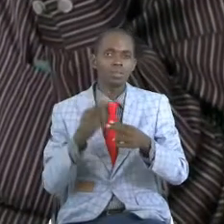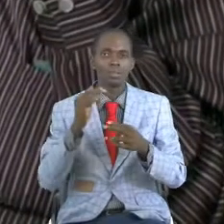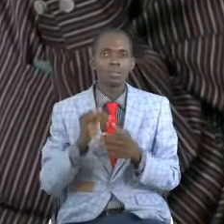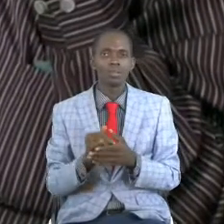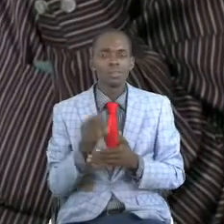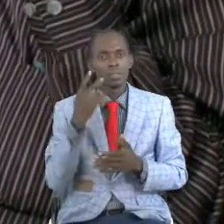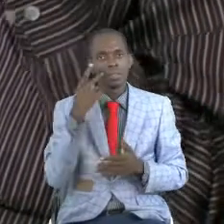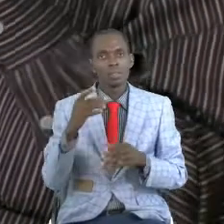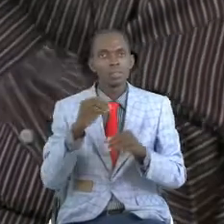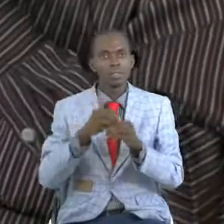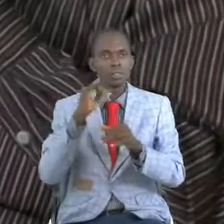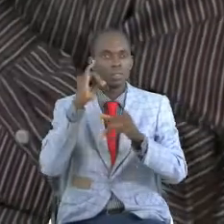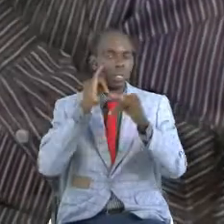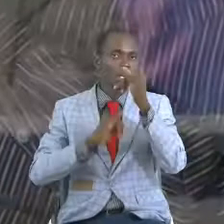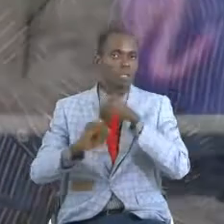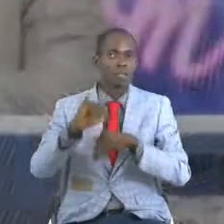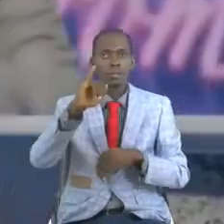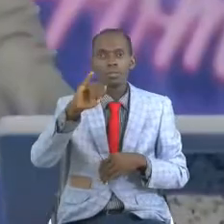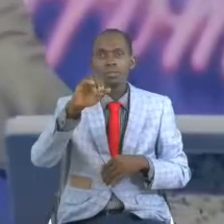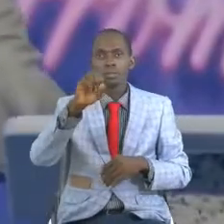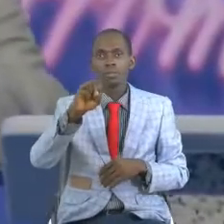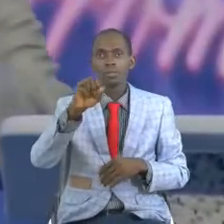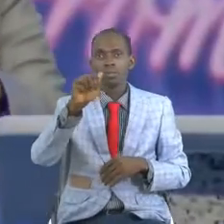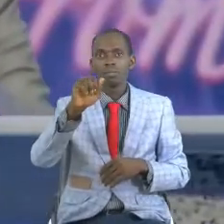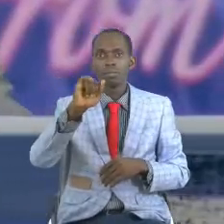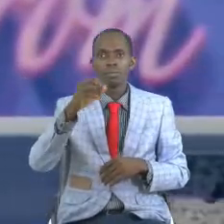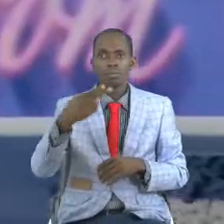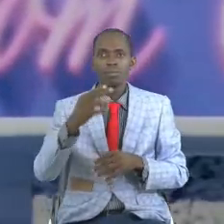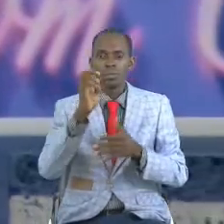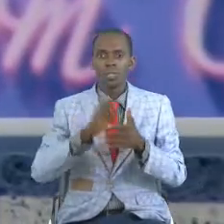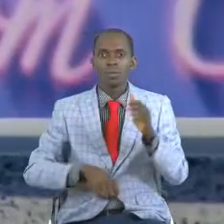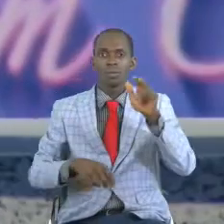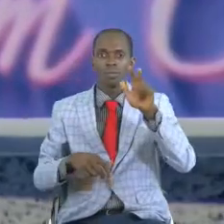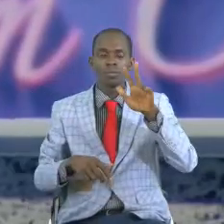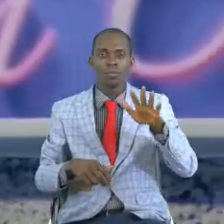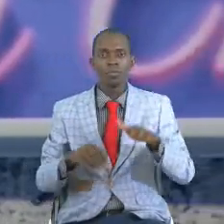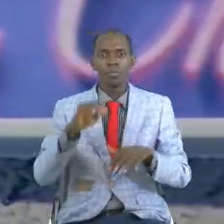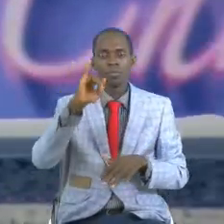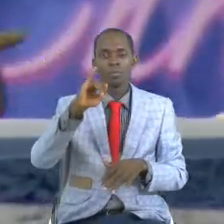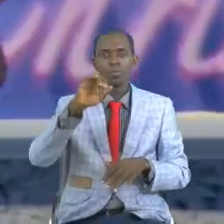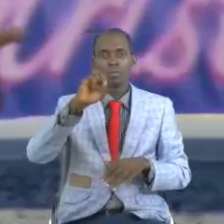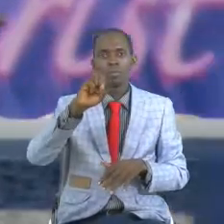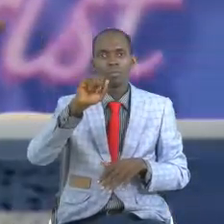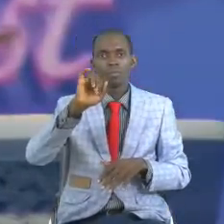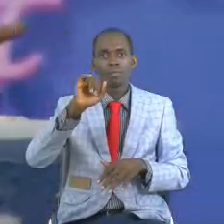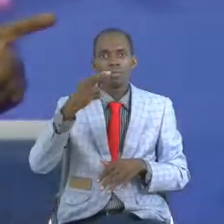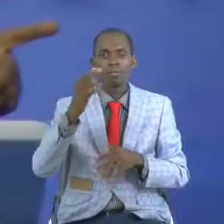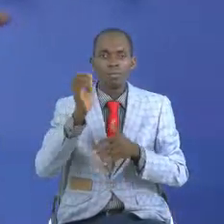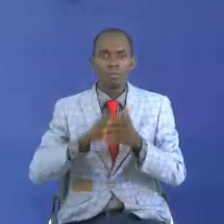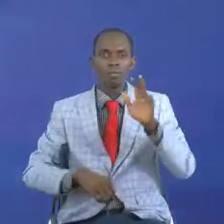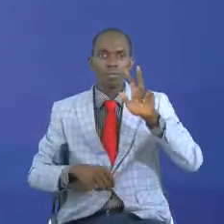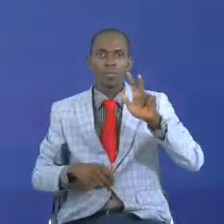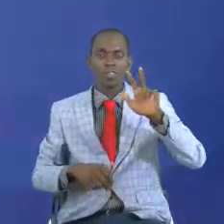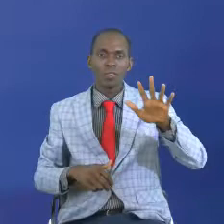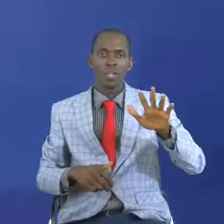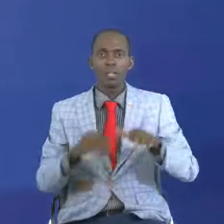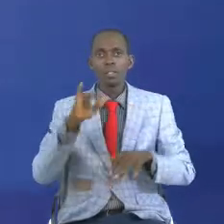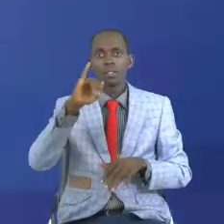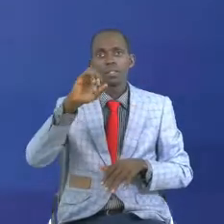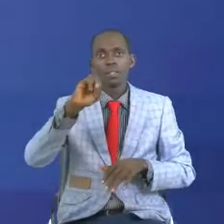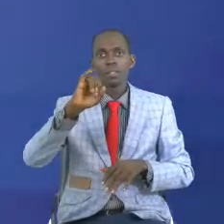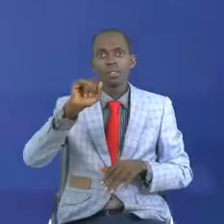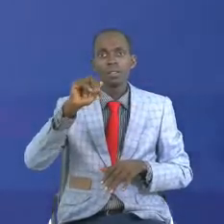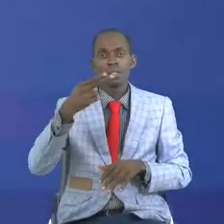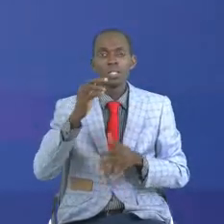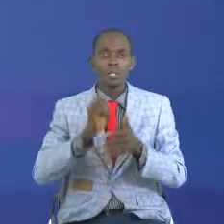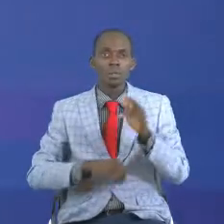Isaiah chapter 35. Isaiah chapter 35. Chapter 35. I'm